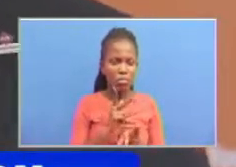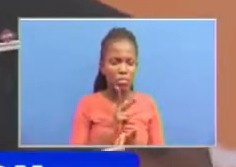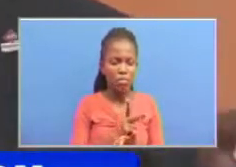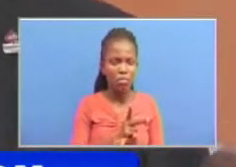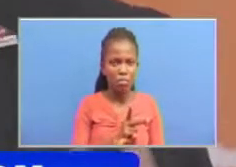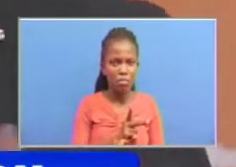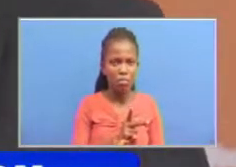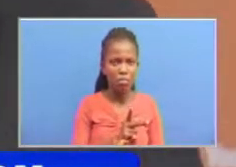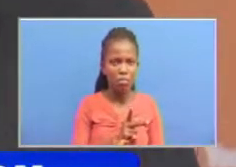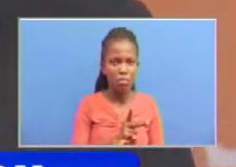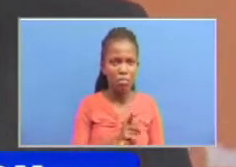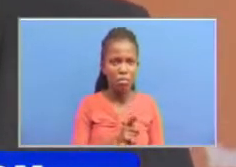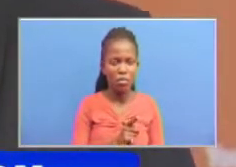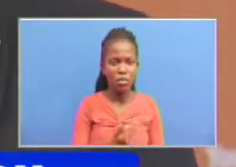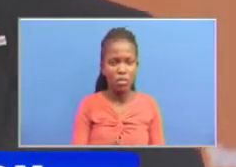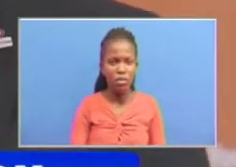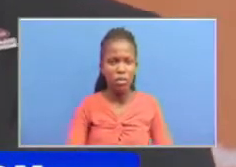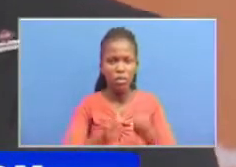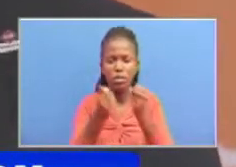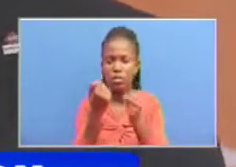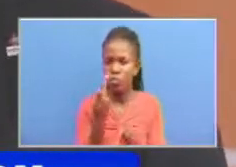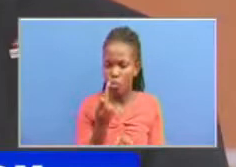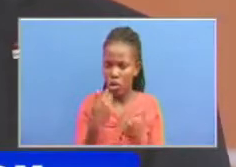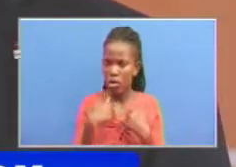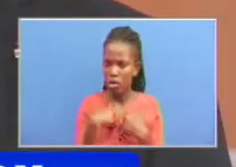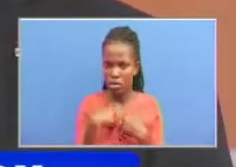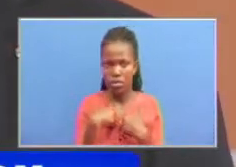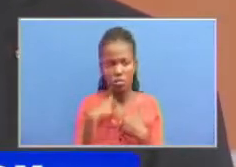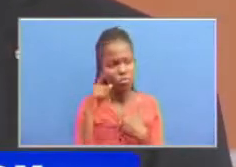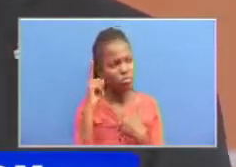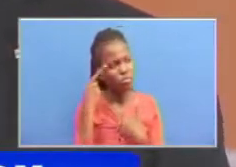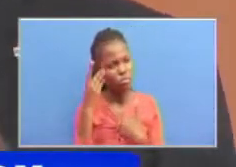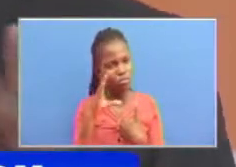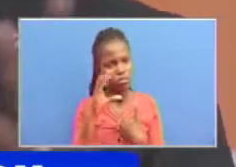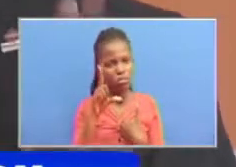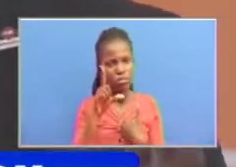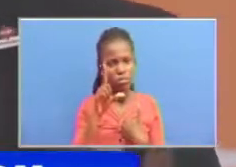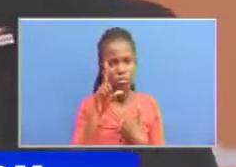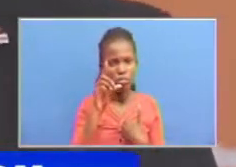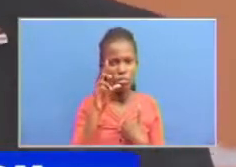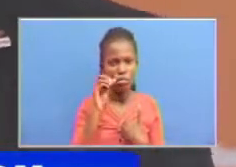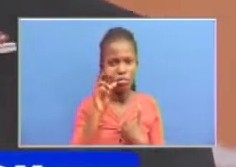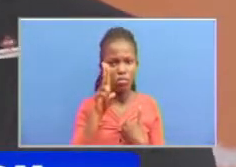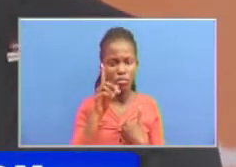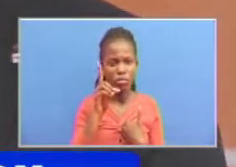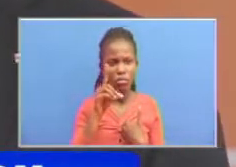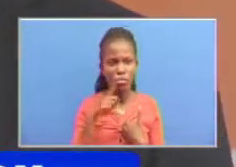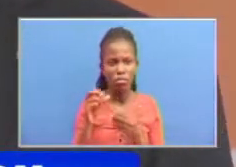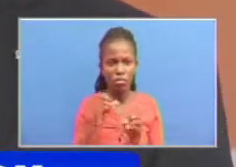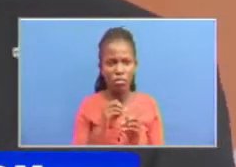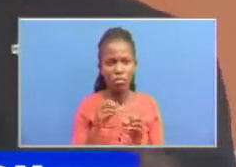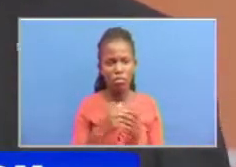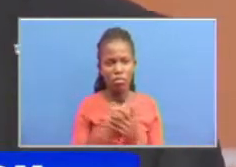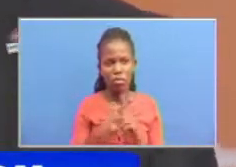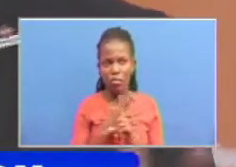We had one system we thought would not go to the cloud because we felt it had some gaps,